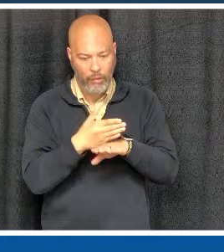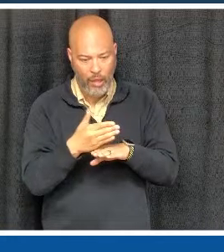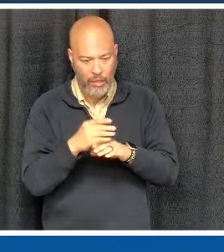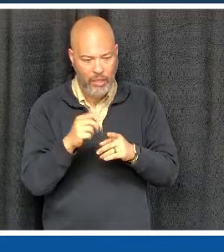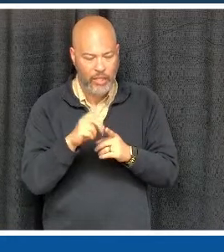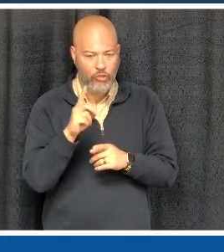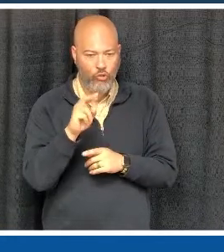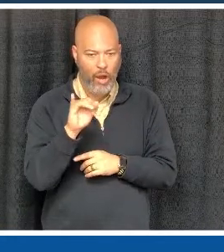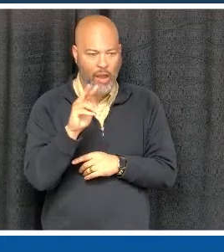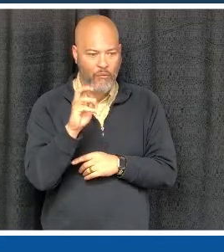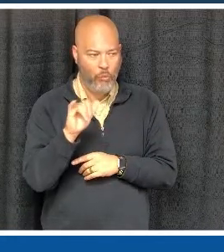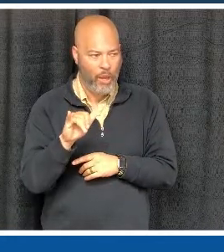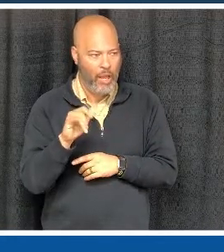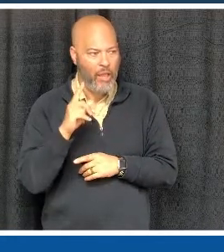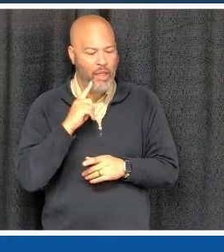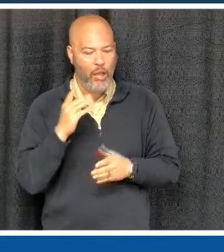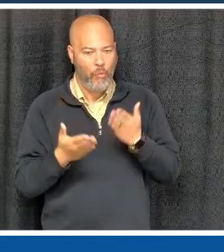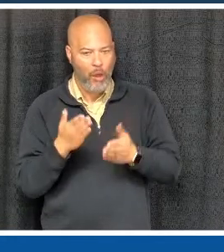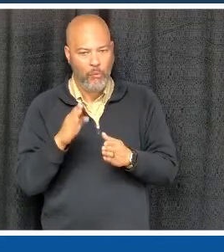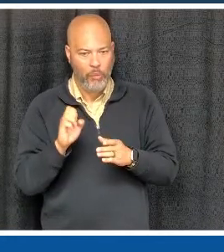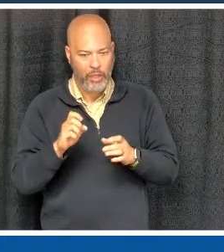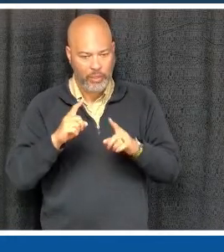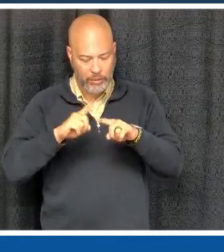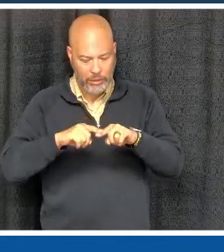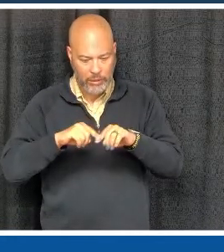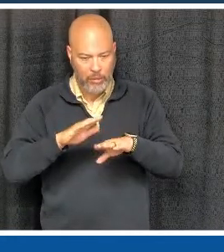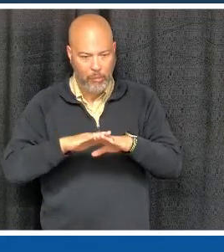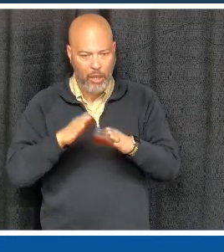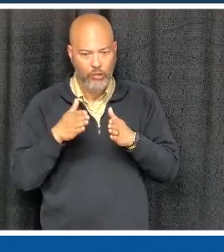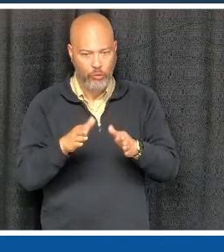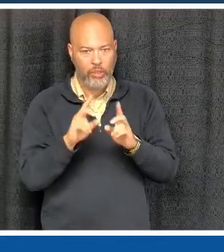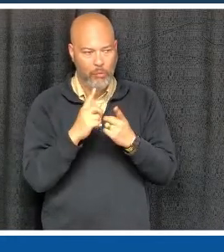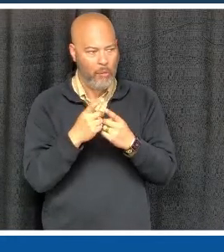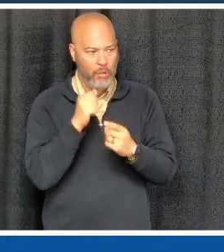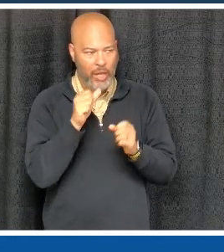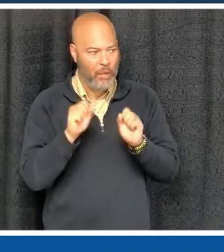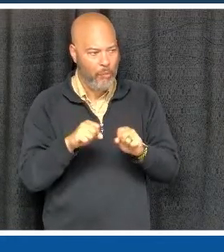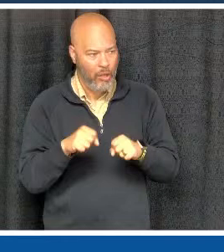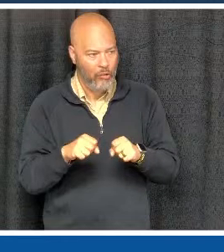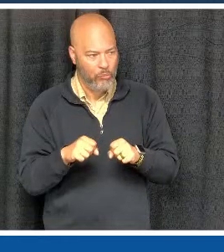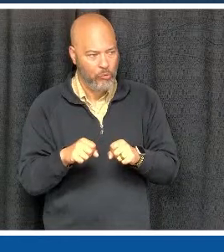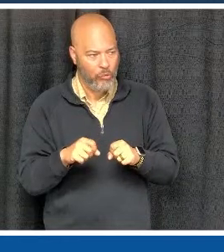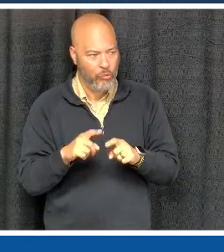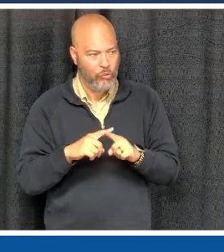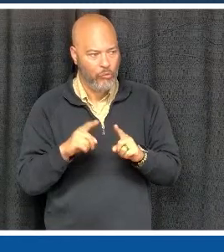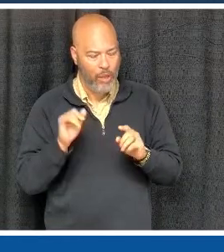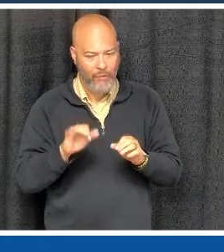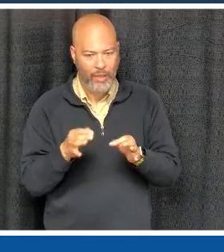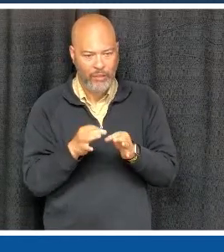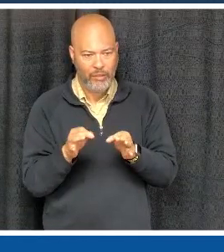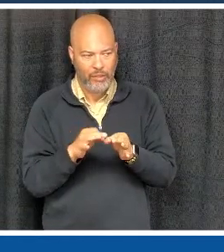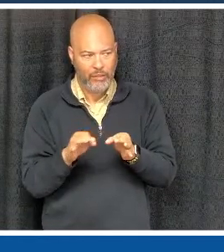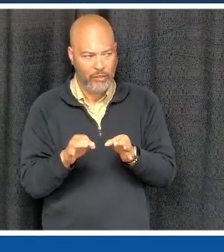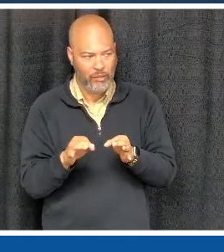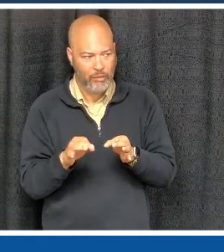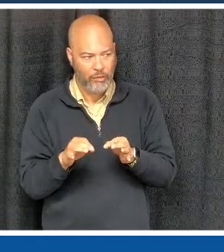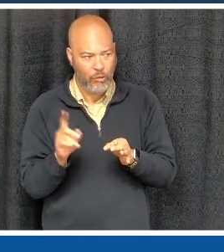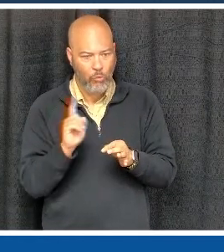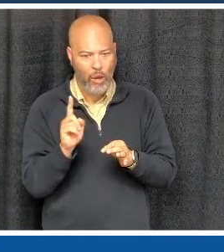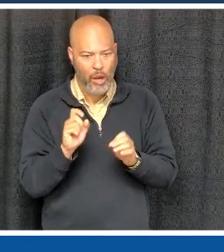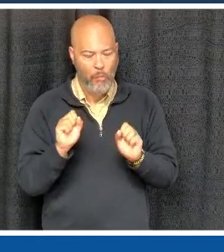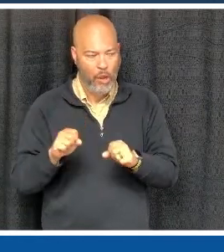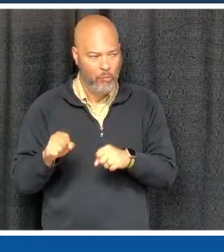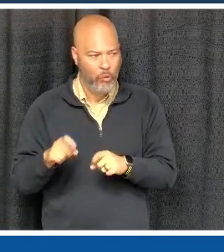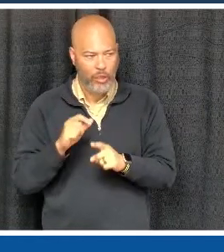shown, that would probably be determined by the street department not to be feasible. So there is that clause throughout about where feasible. It